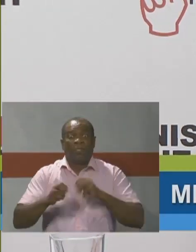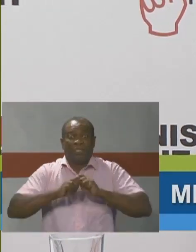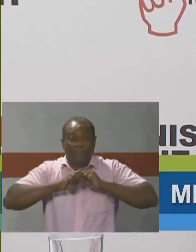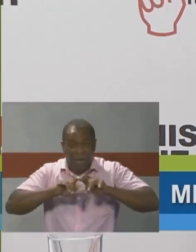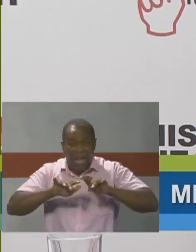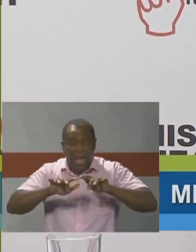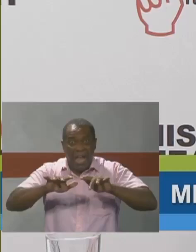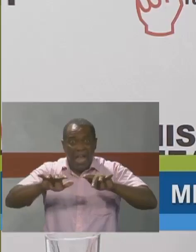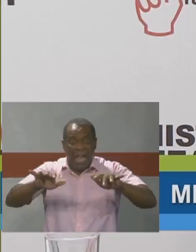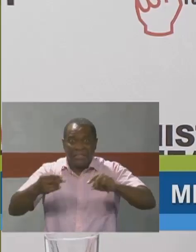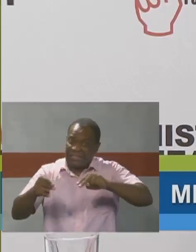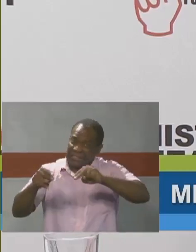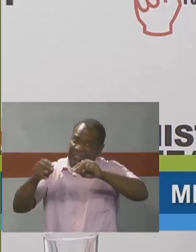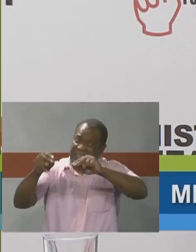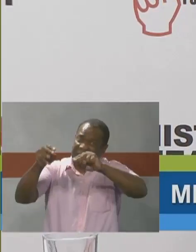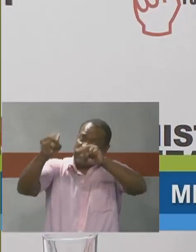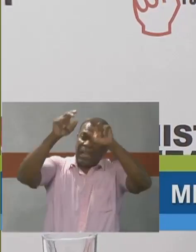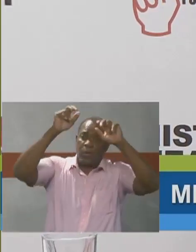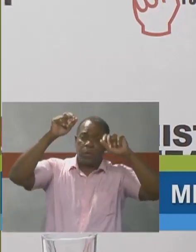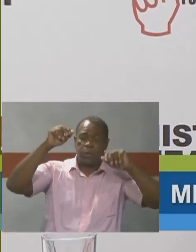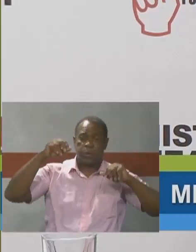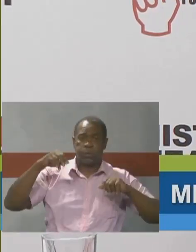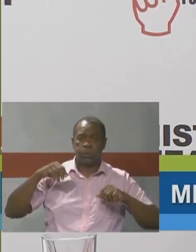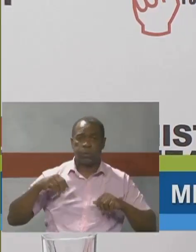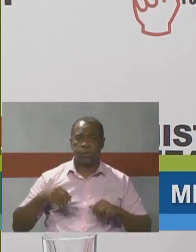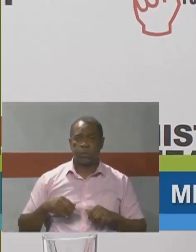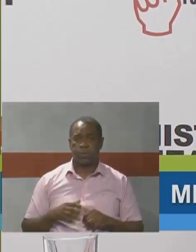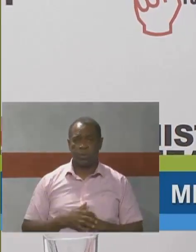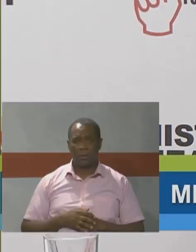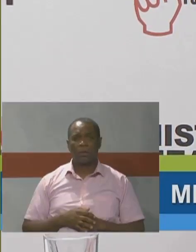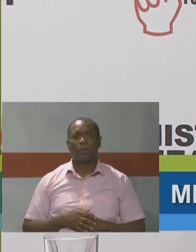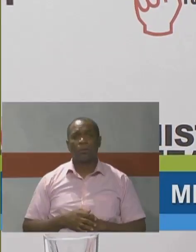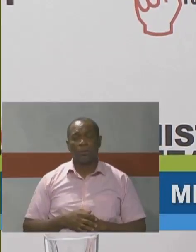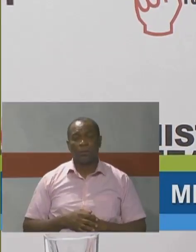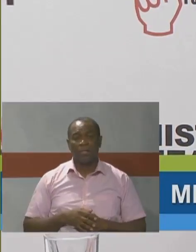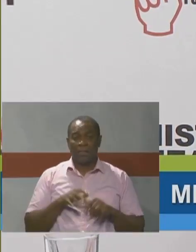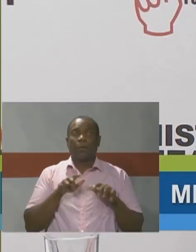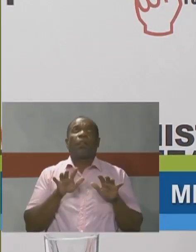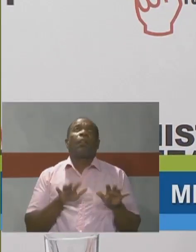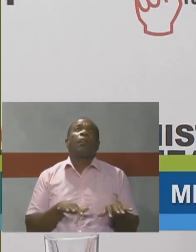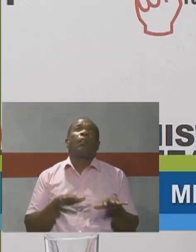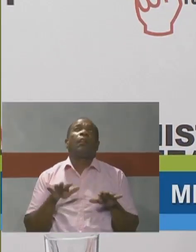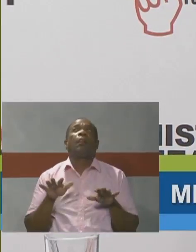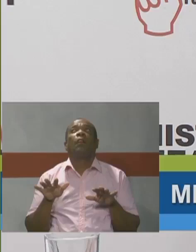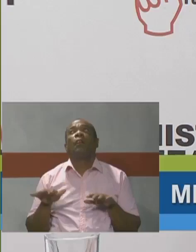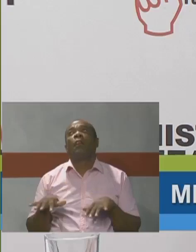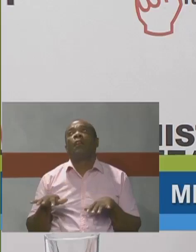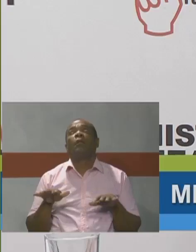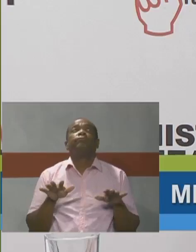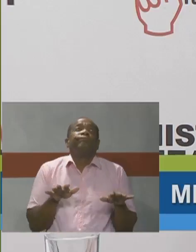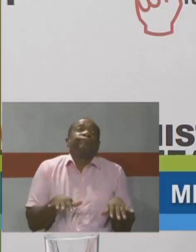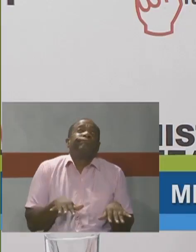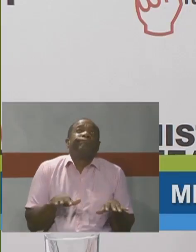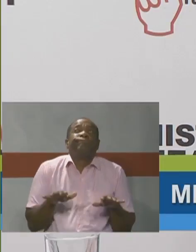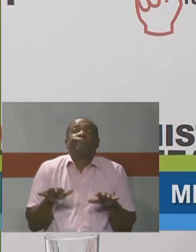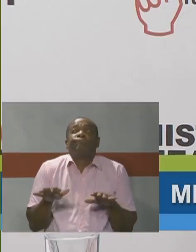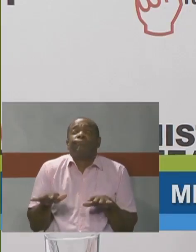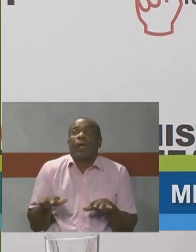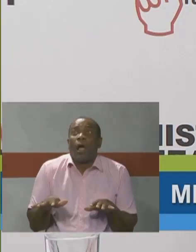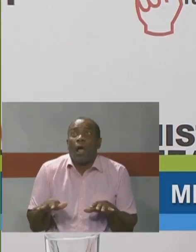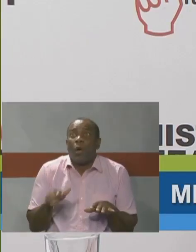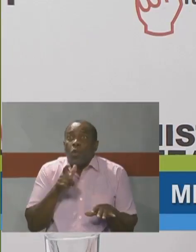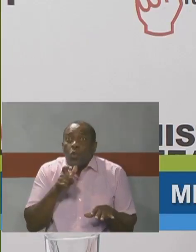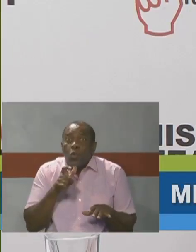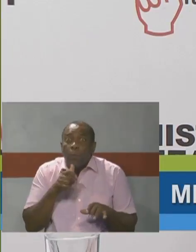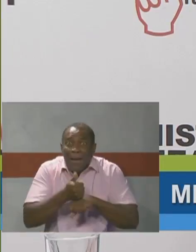Complacency caused deadly surge. And this is complacency by the public. And look at we are trying to vaccinate our 12 to